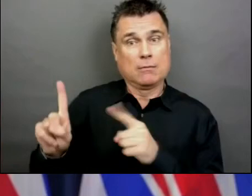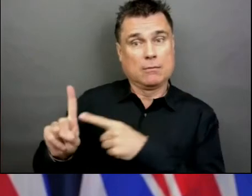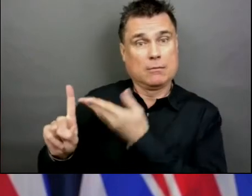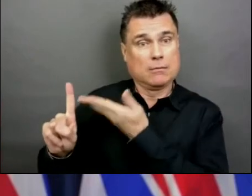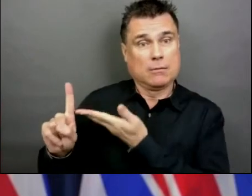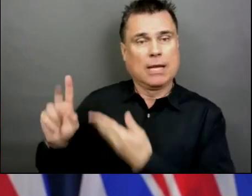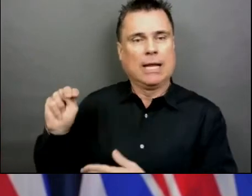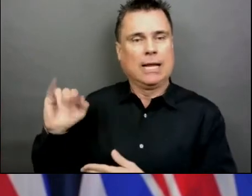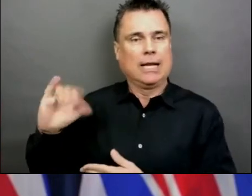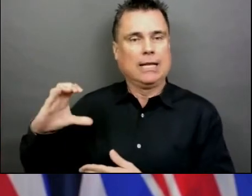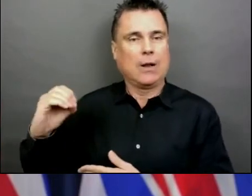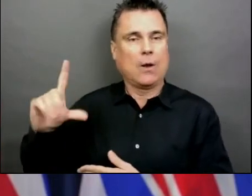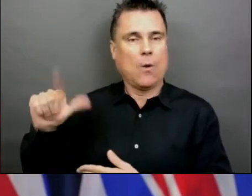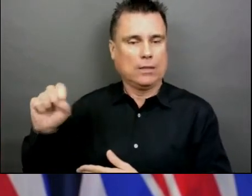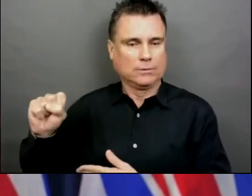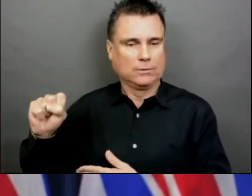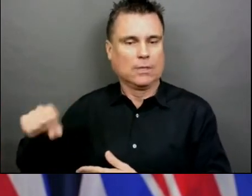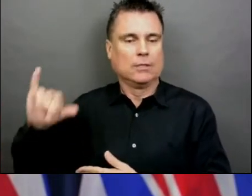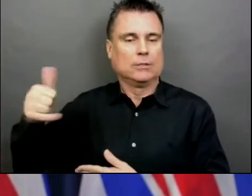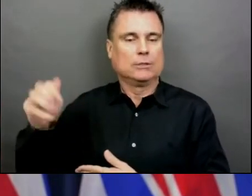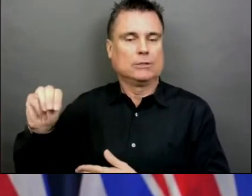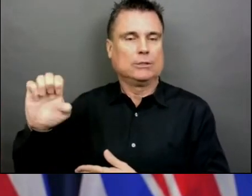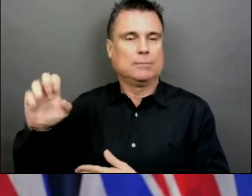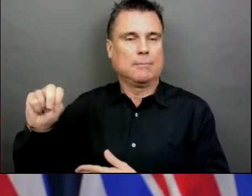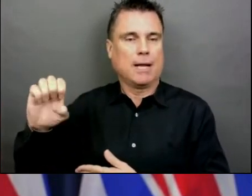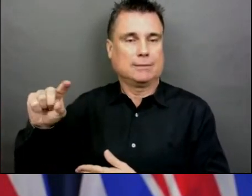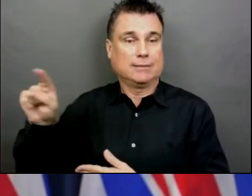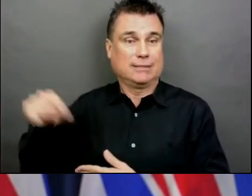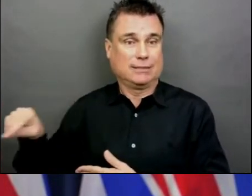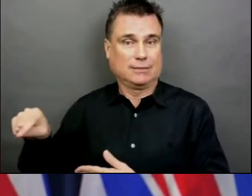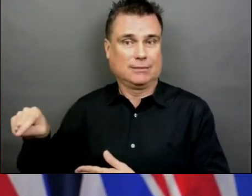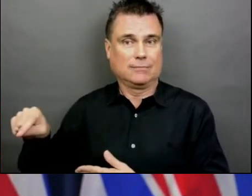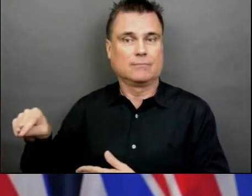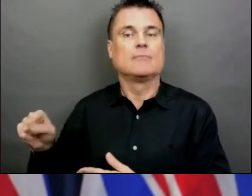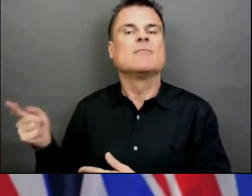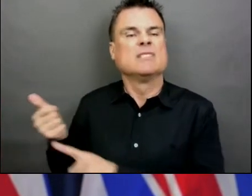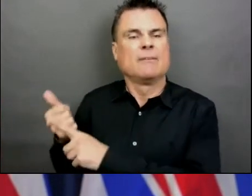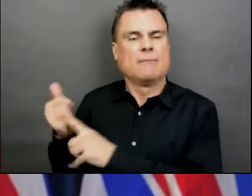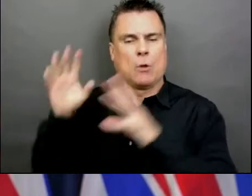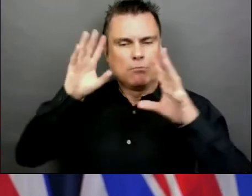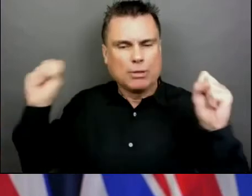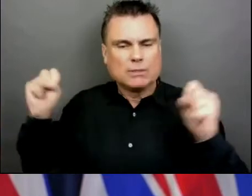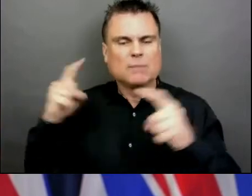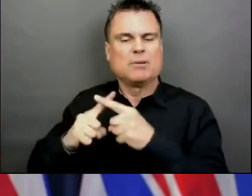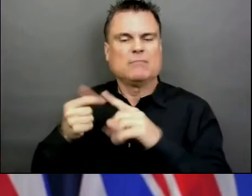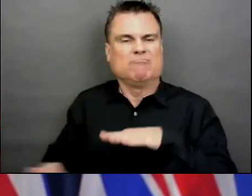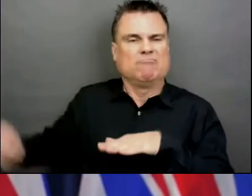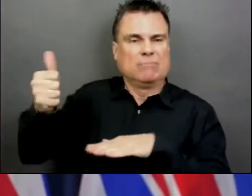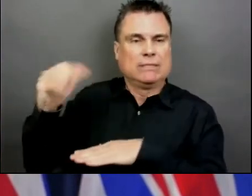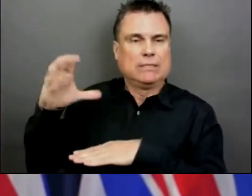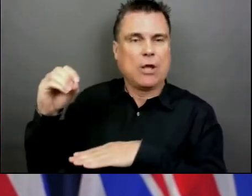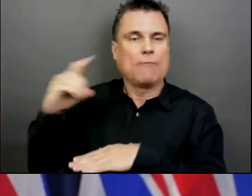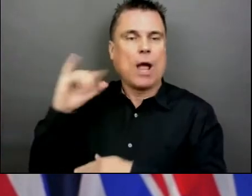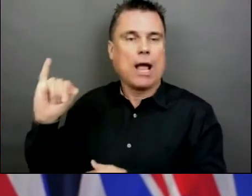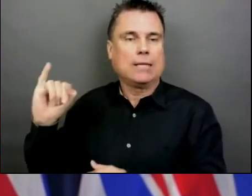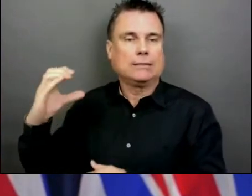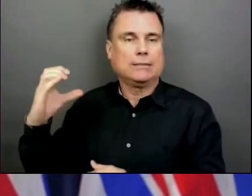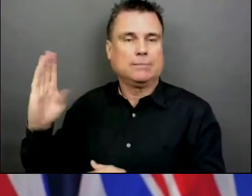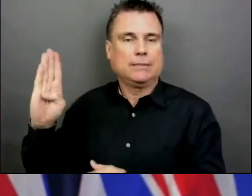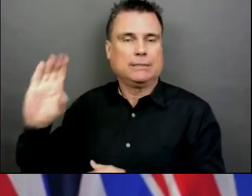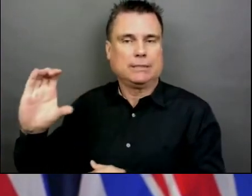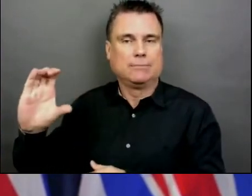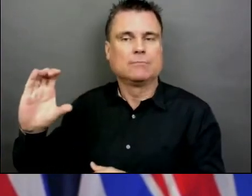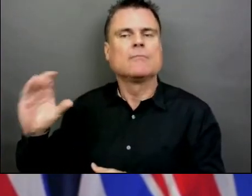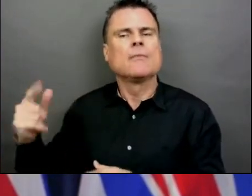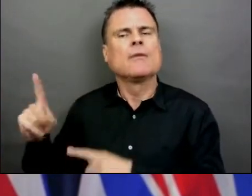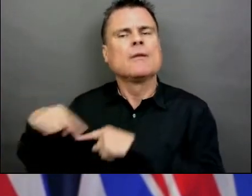and CEO of ICBC, and together we'll take your questions in a few moments. For some time, we've been talking about changes at ICBC